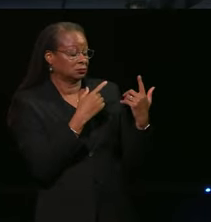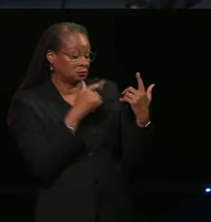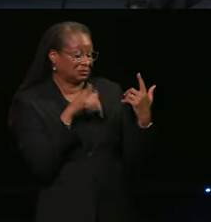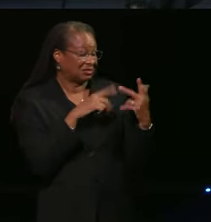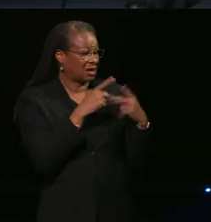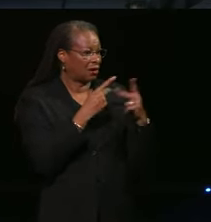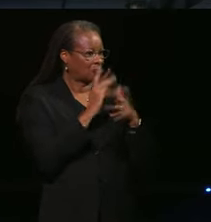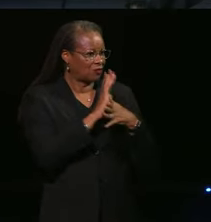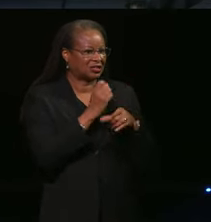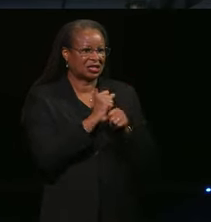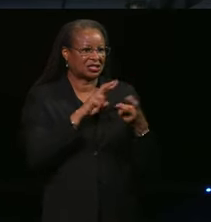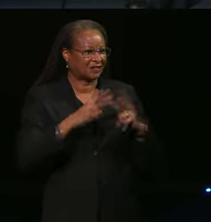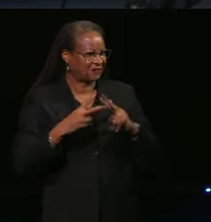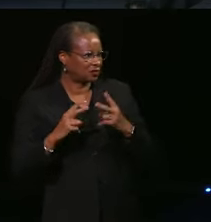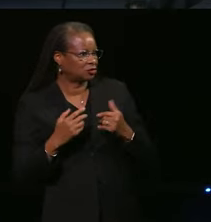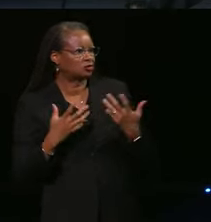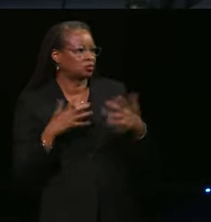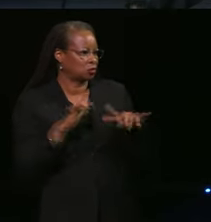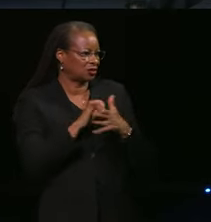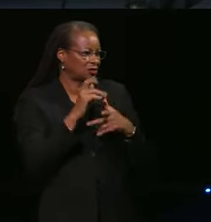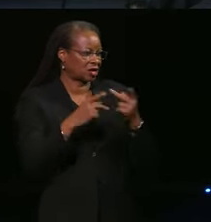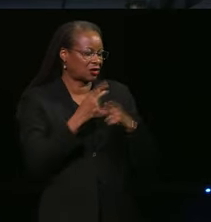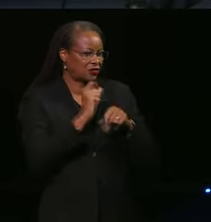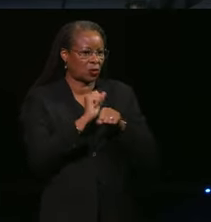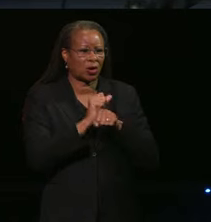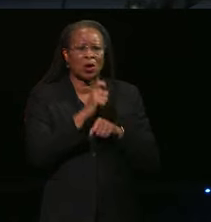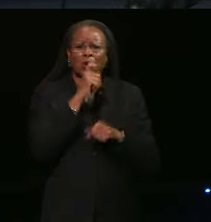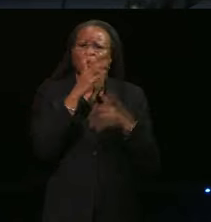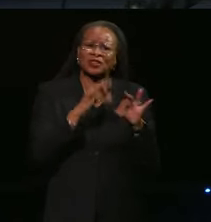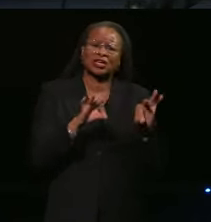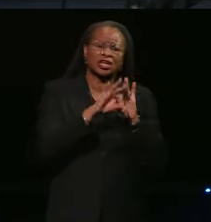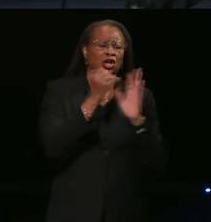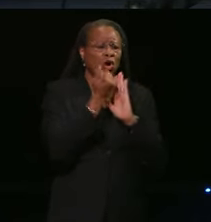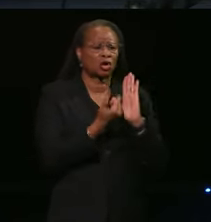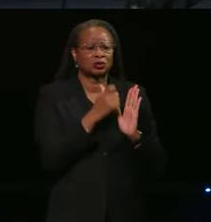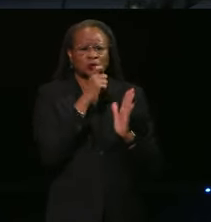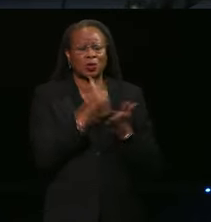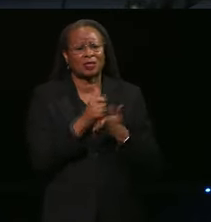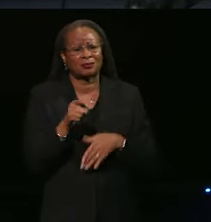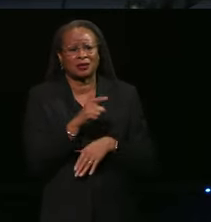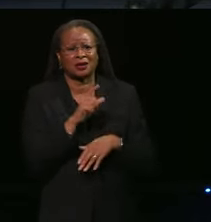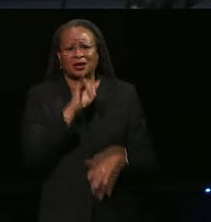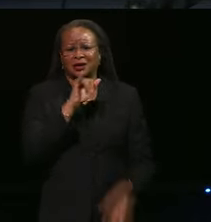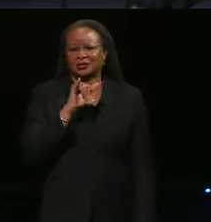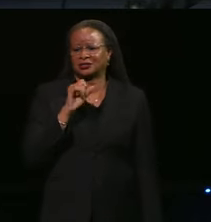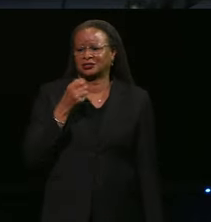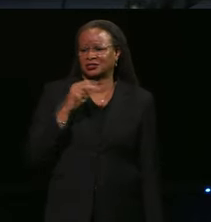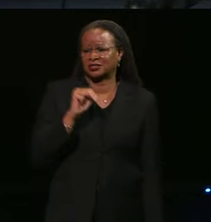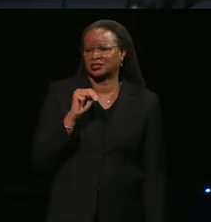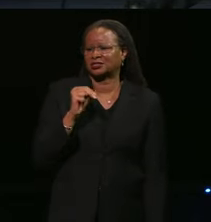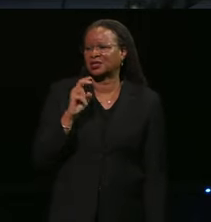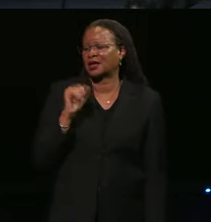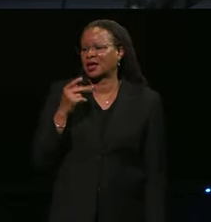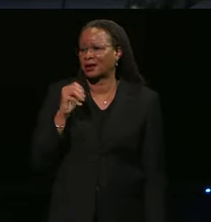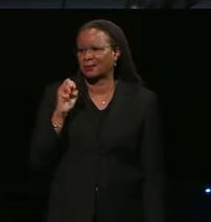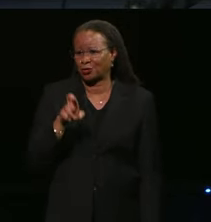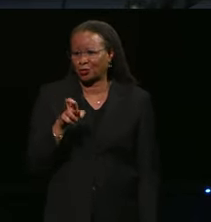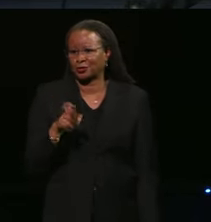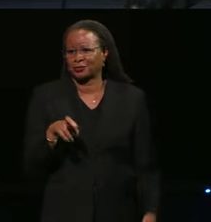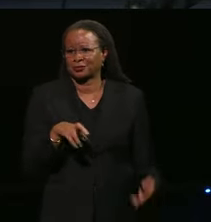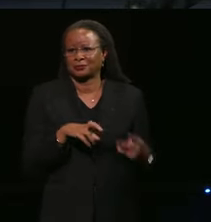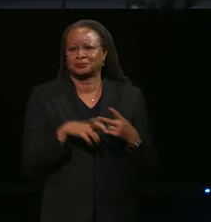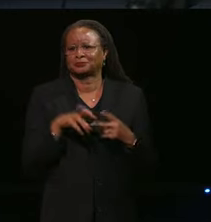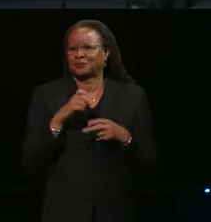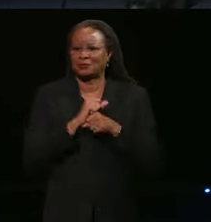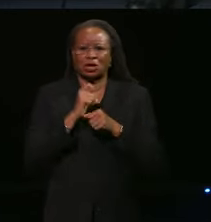So who are some of your key players, your key artists that helped you? Yeah, so Jason Hamer, of course, at Hamer Effects, who made